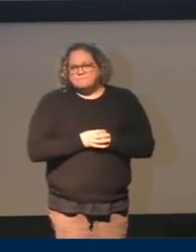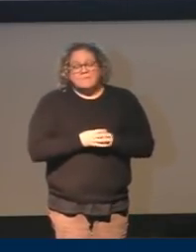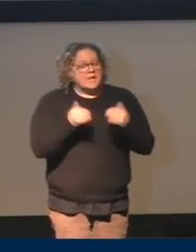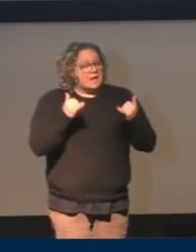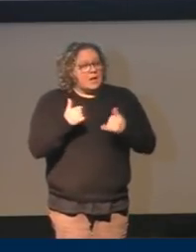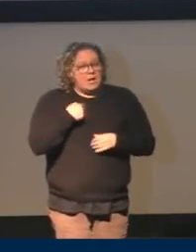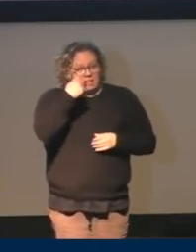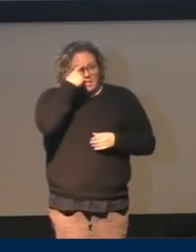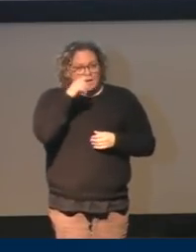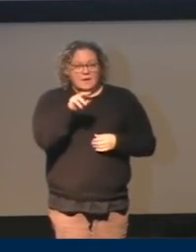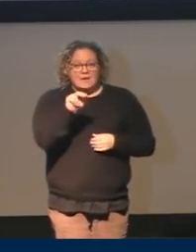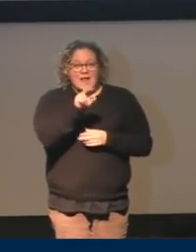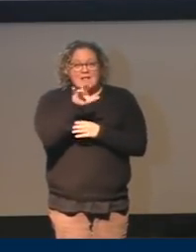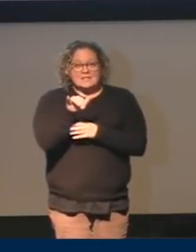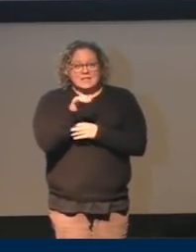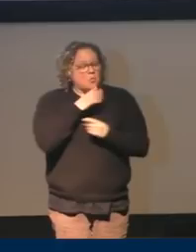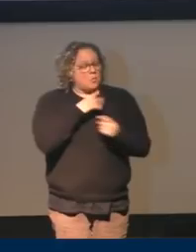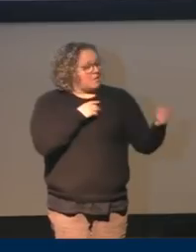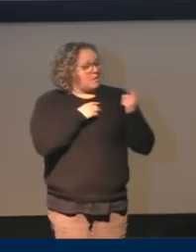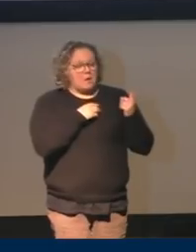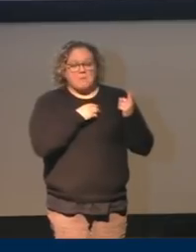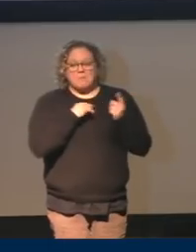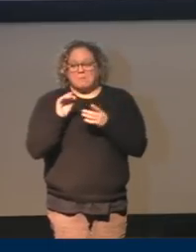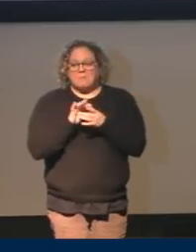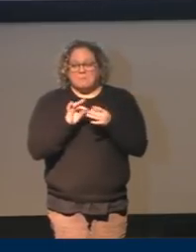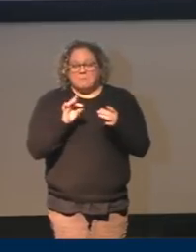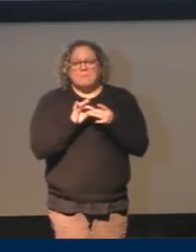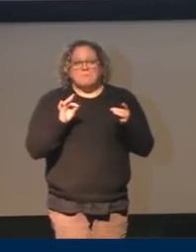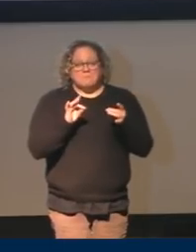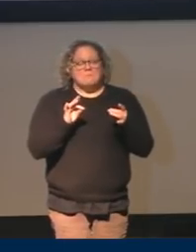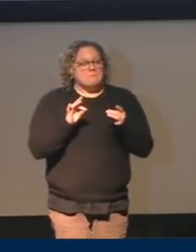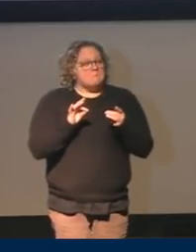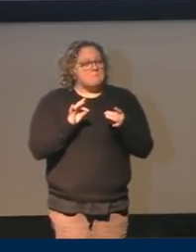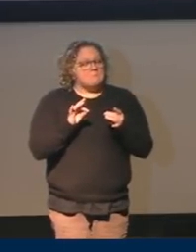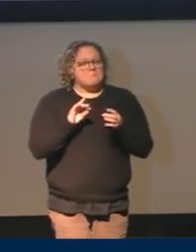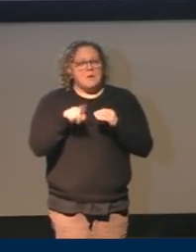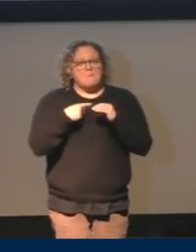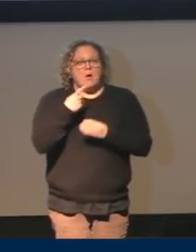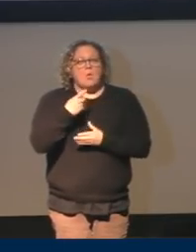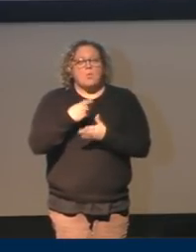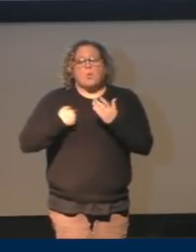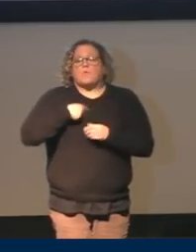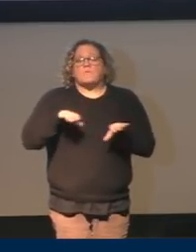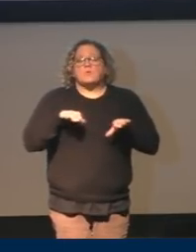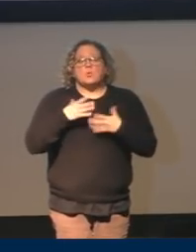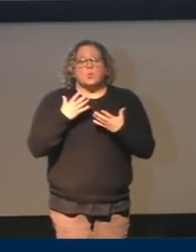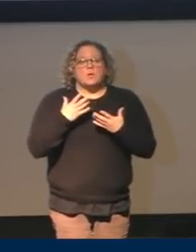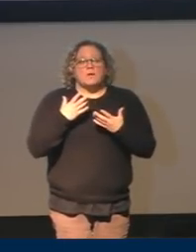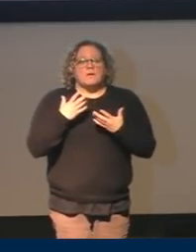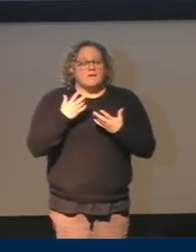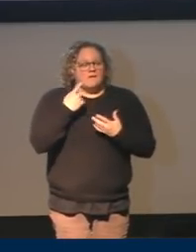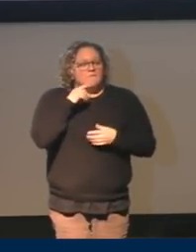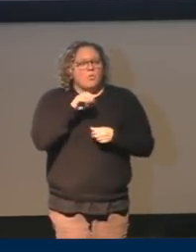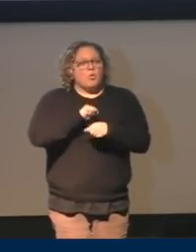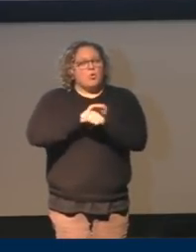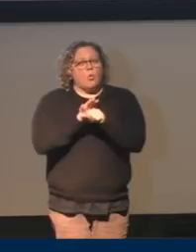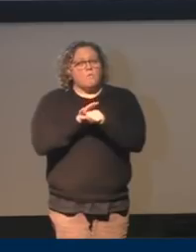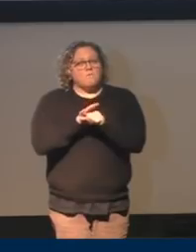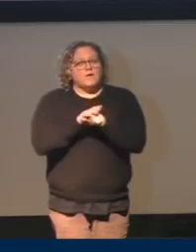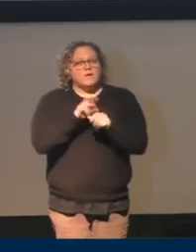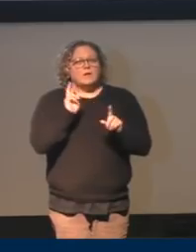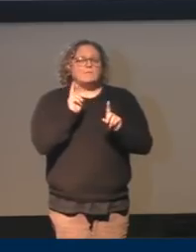Now I think Nancy is going to come and talk about what we've been doing from COVID from a nursing care